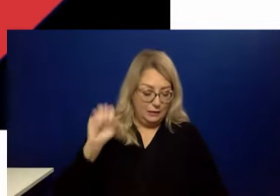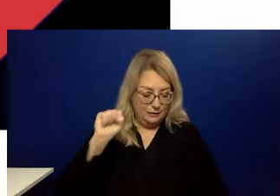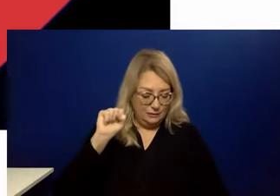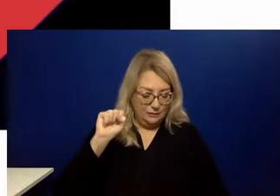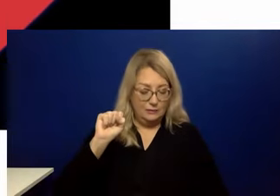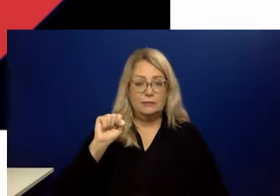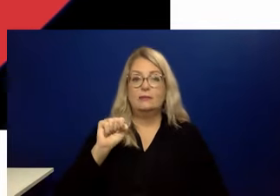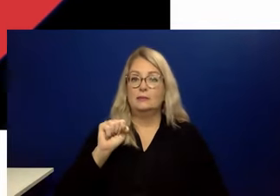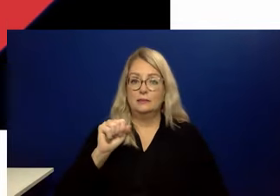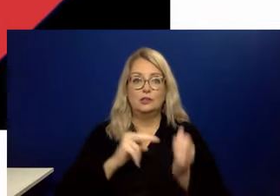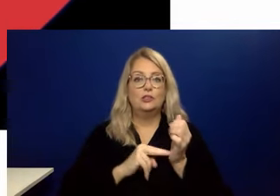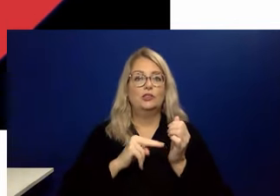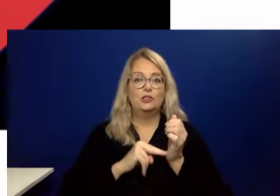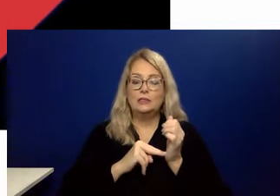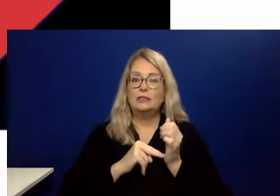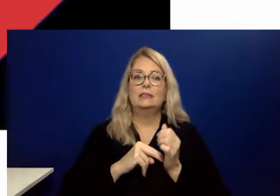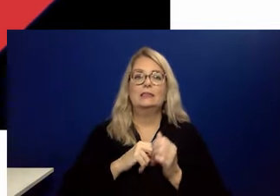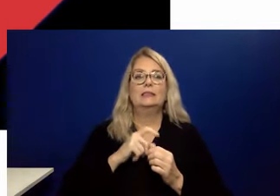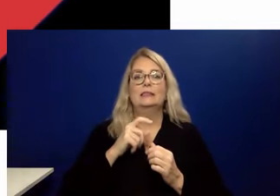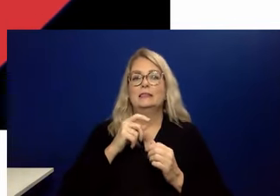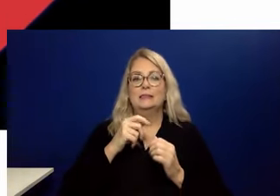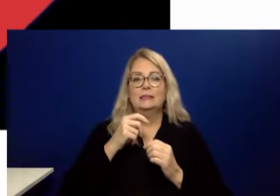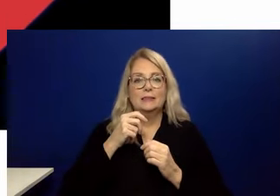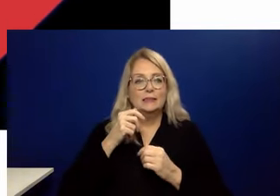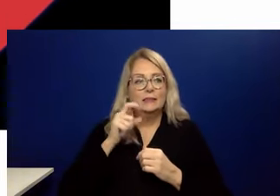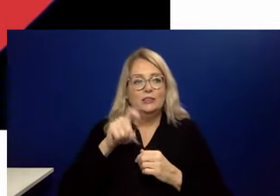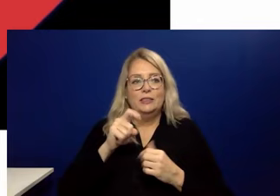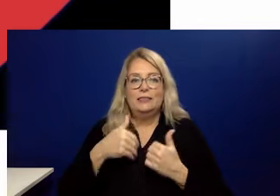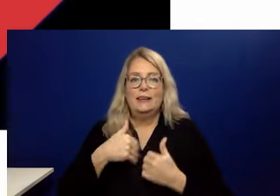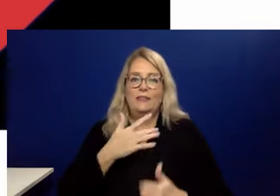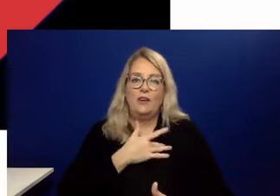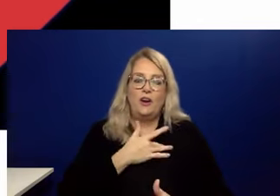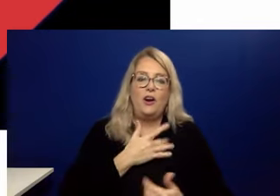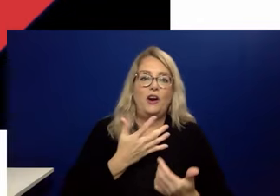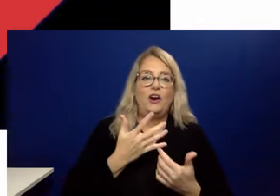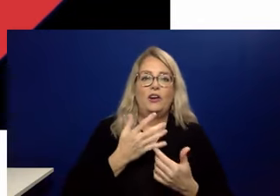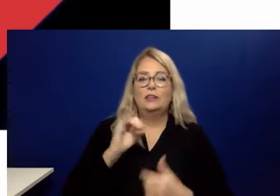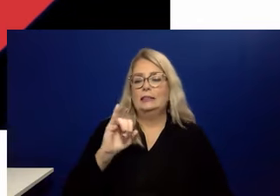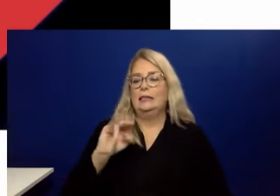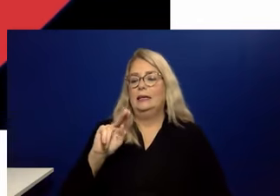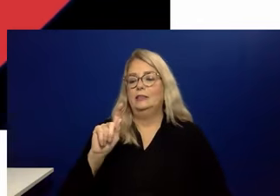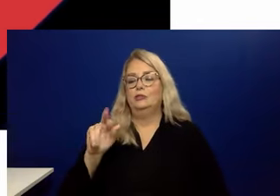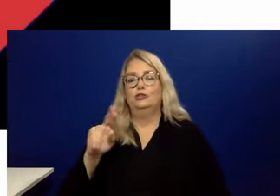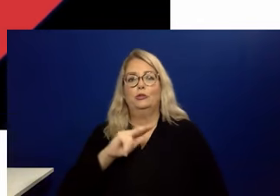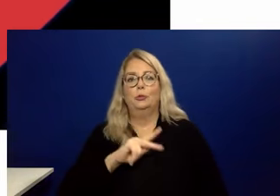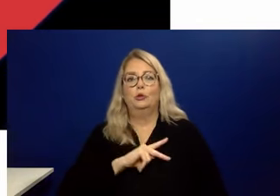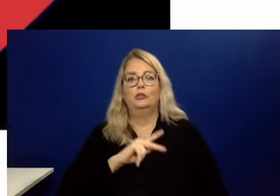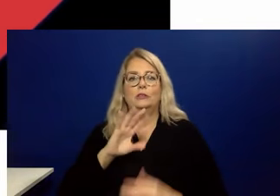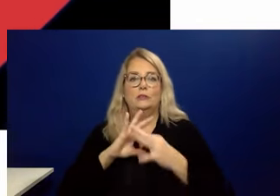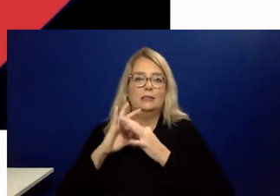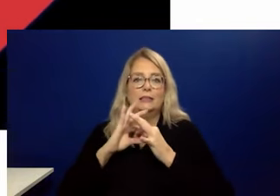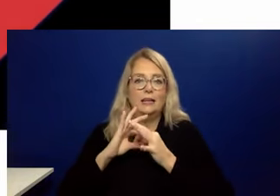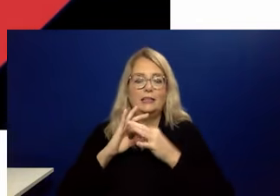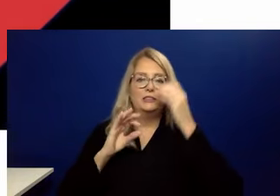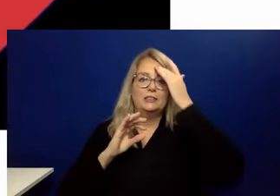foundation, right? You have to have the heart. You have to have that interpersonal connections, right? That's what the system